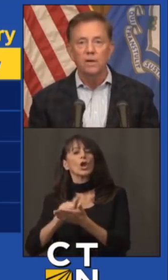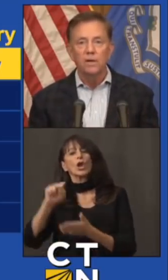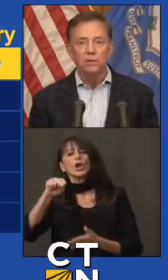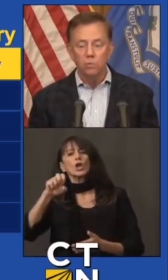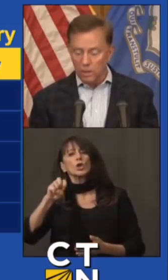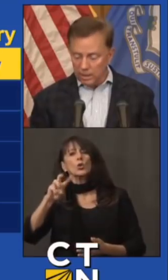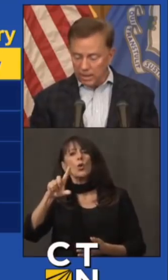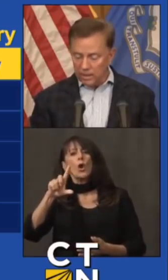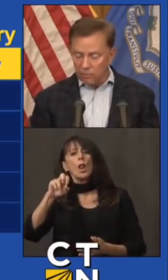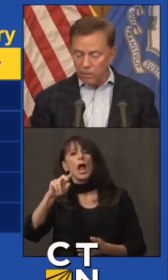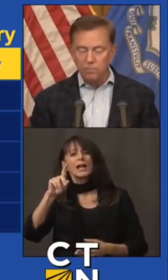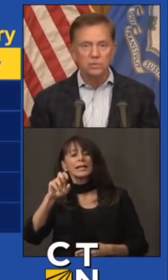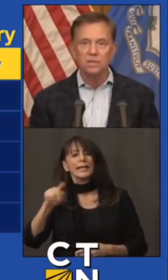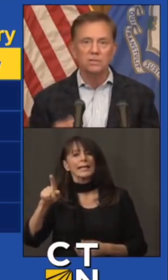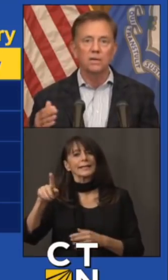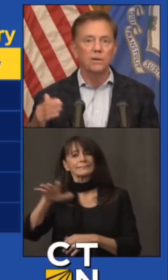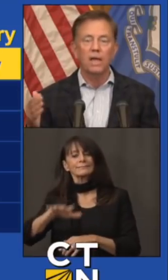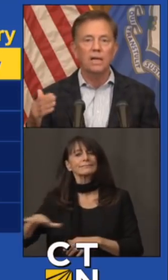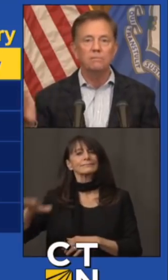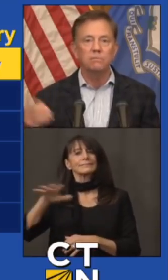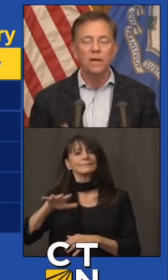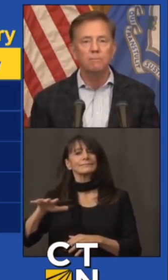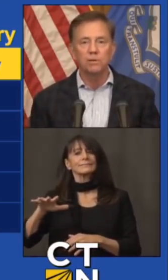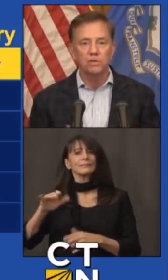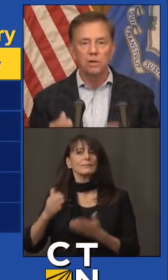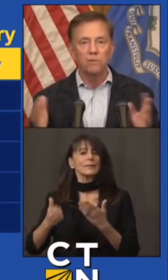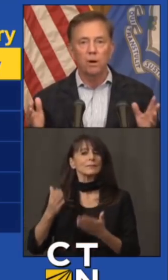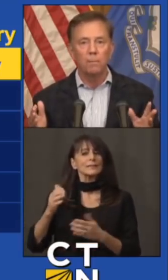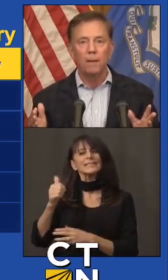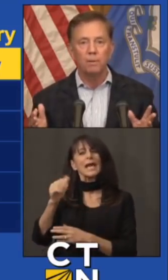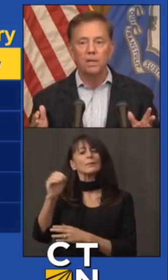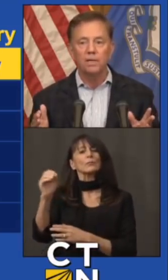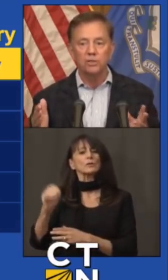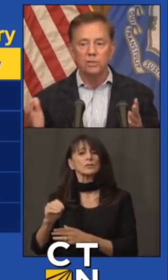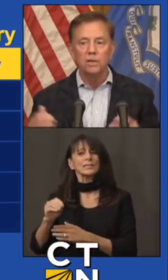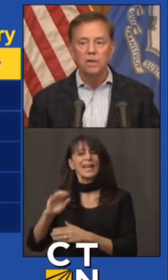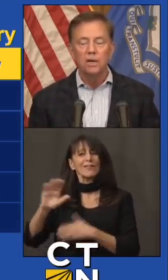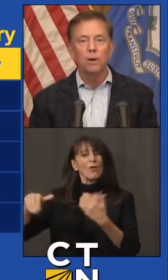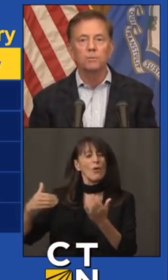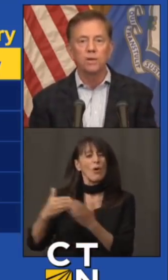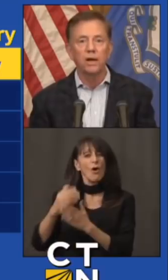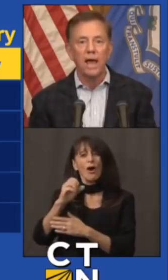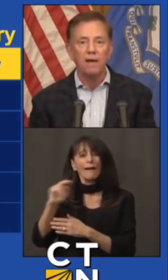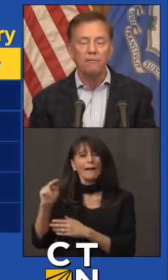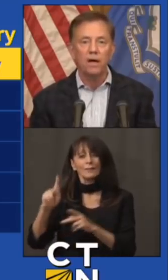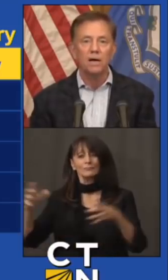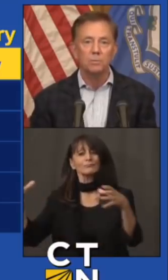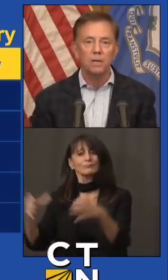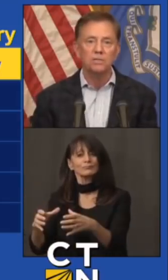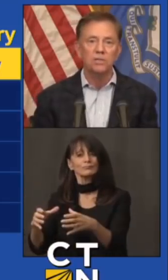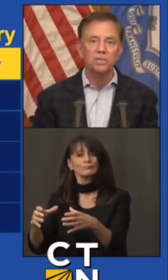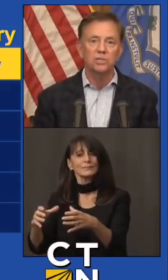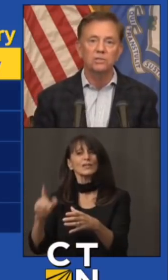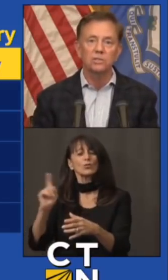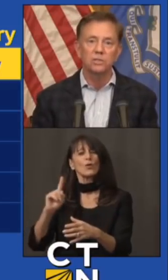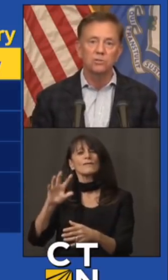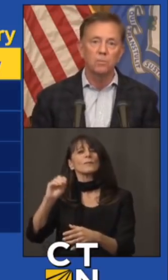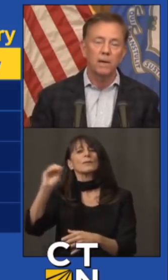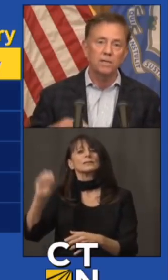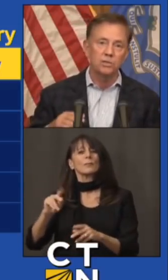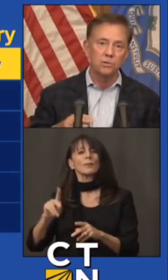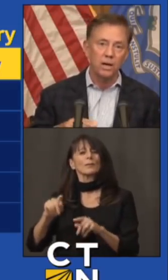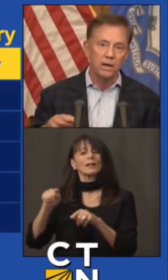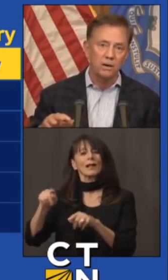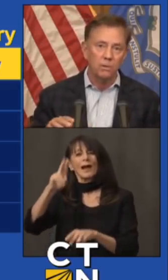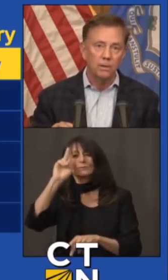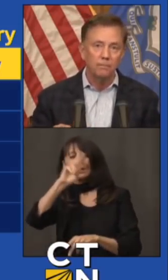If New London County represents, 10% of our population, it represented half the hospitalizations. It just